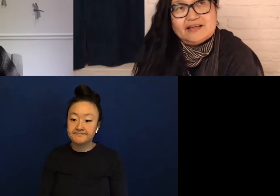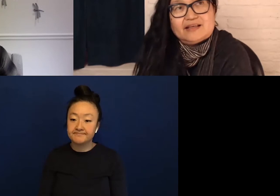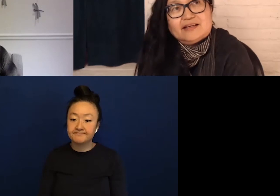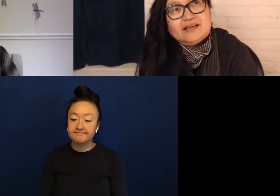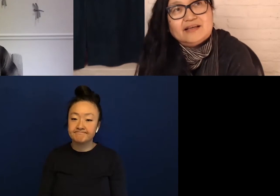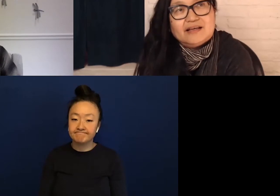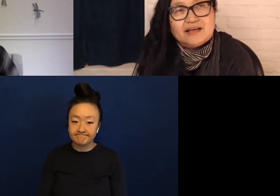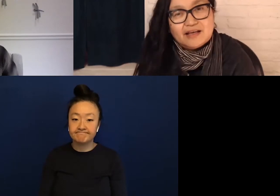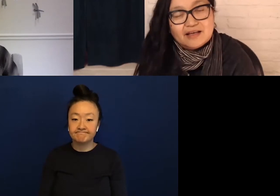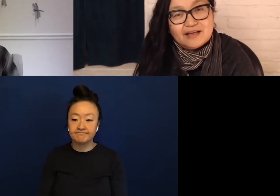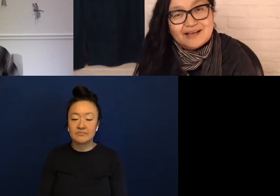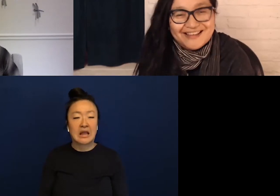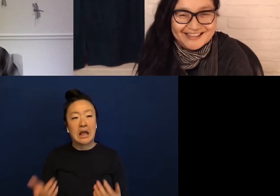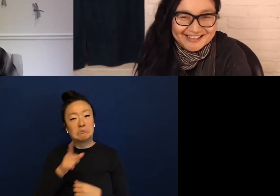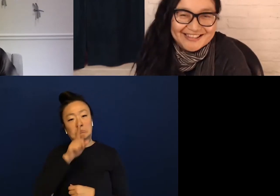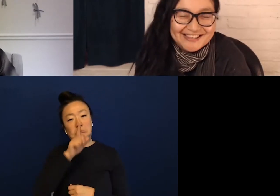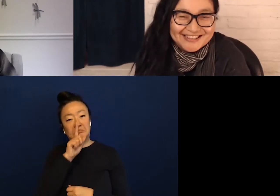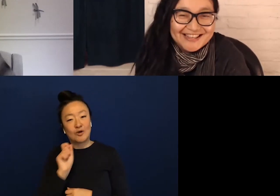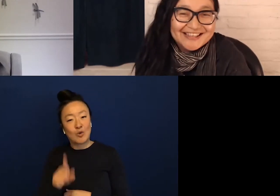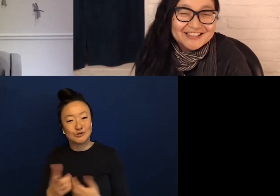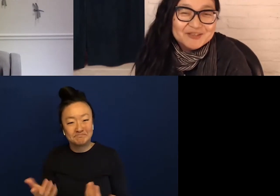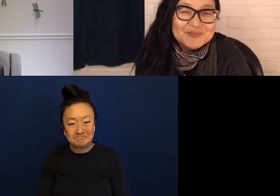Yeah, that's not really a question.